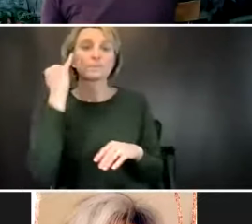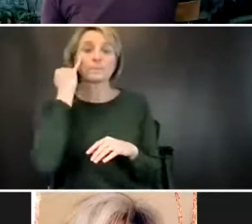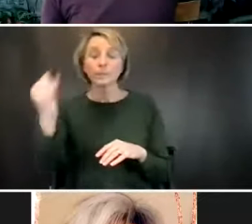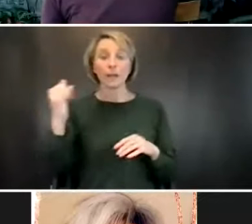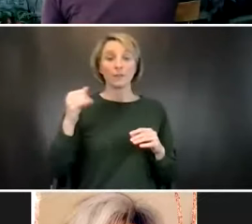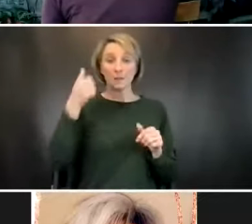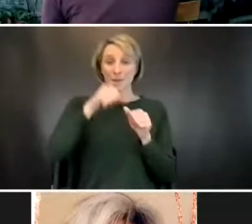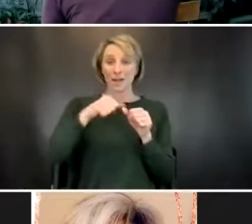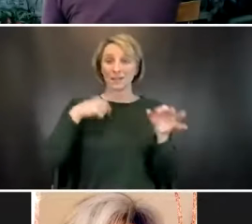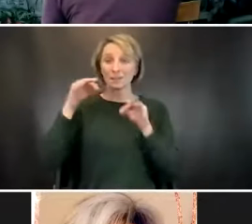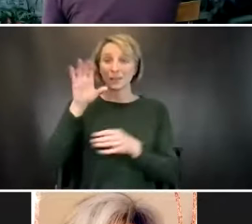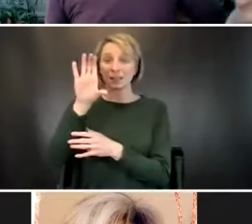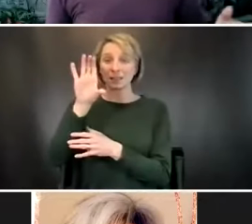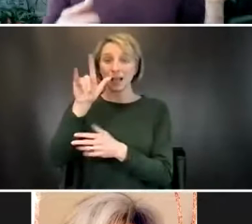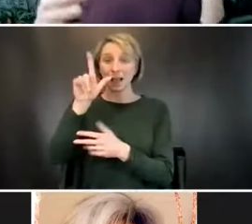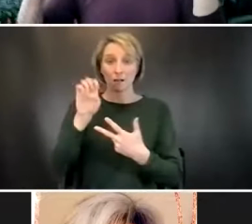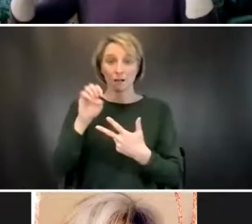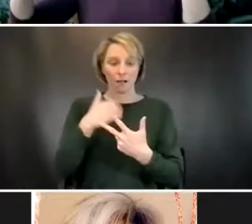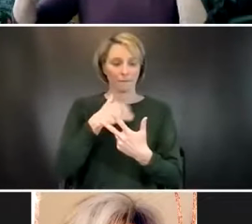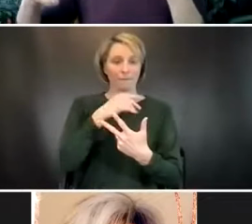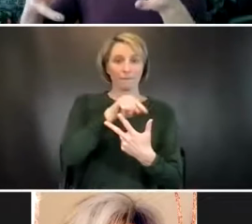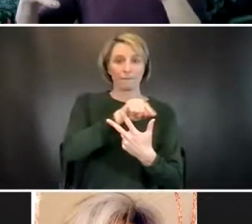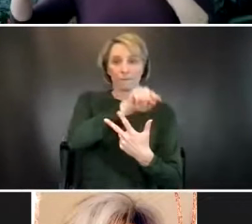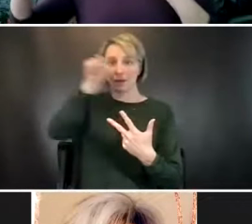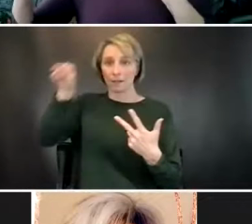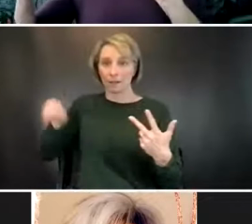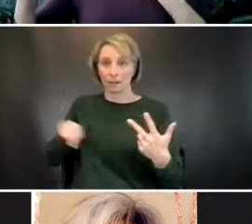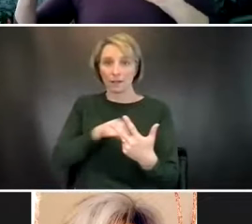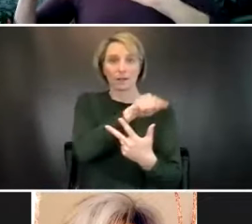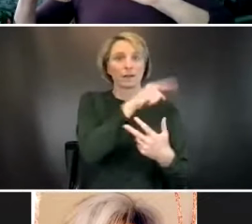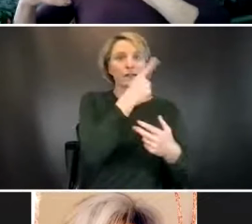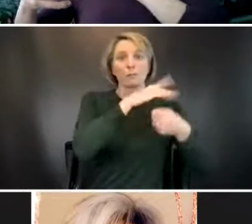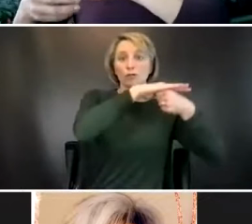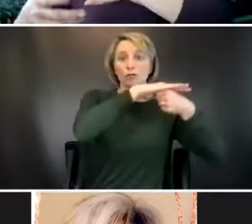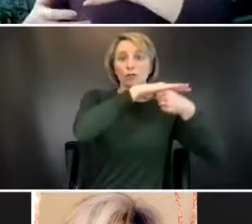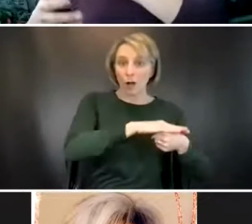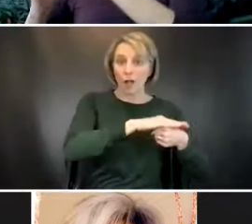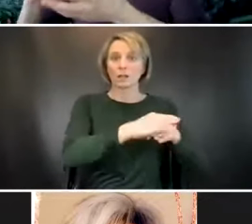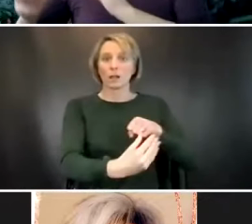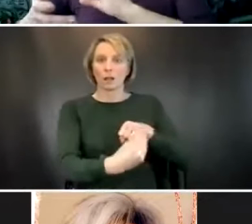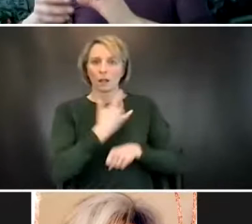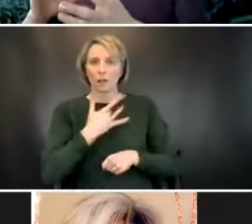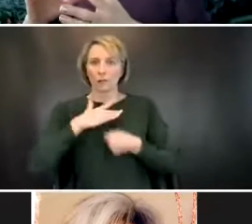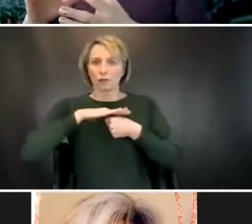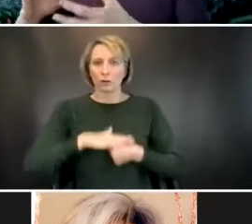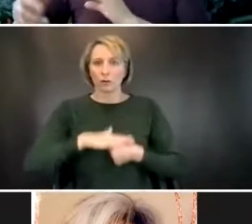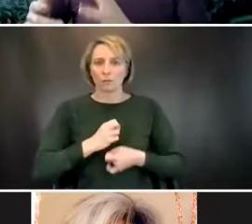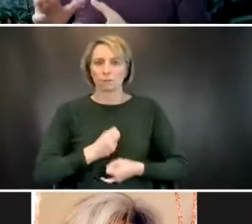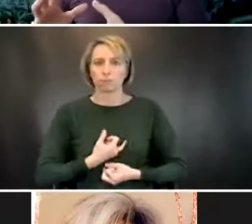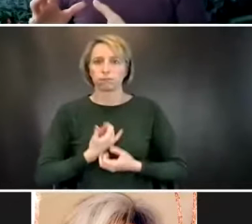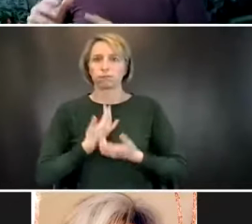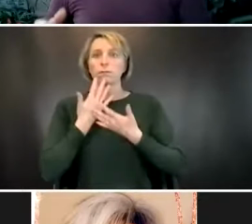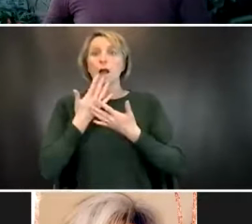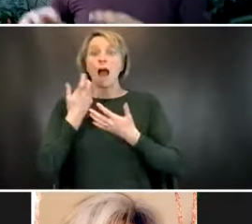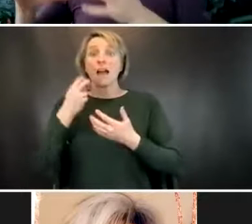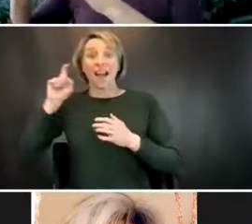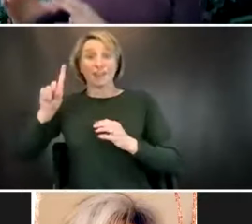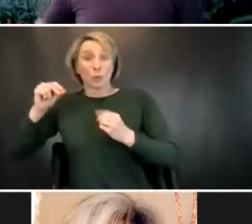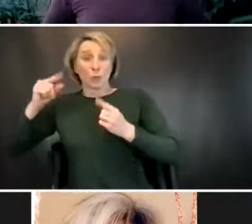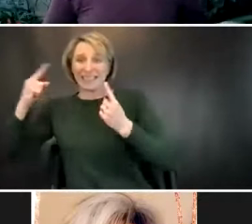that discharge. So let's say, that lion